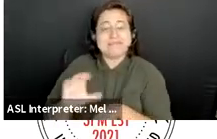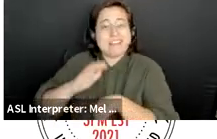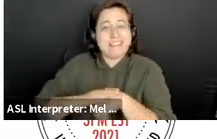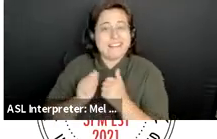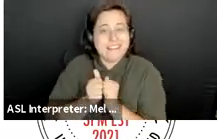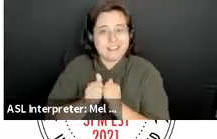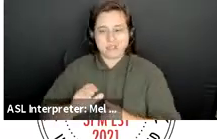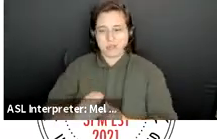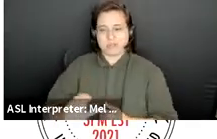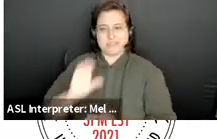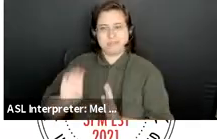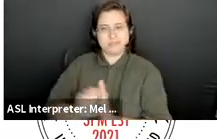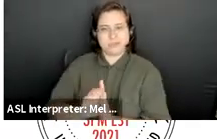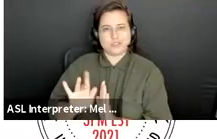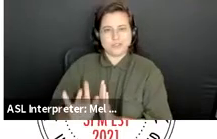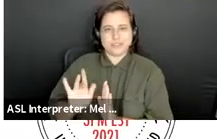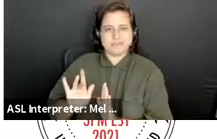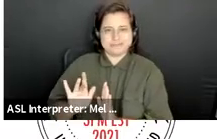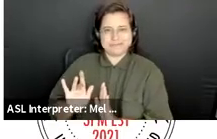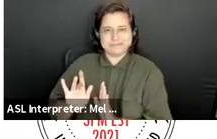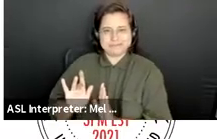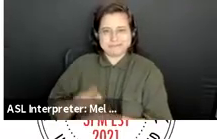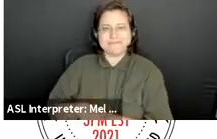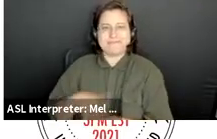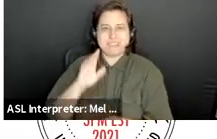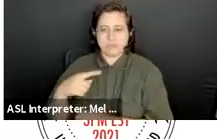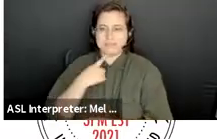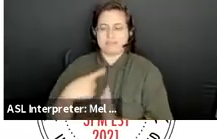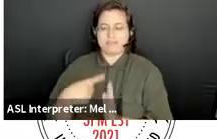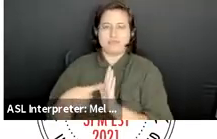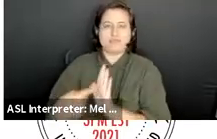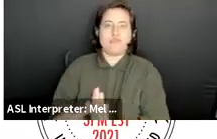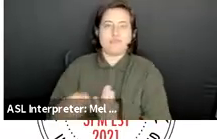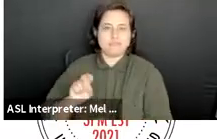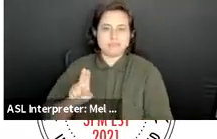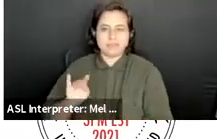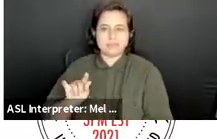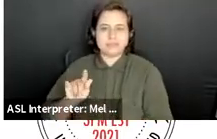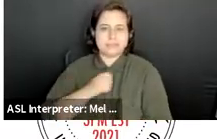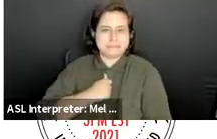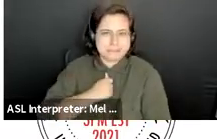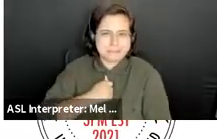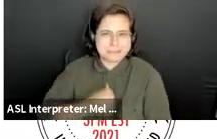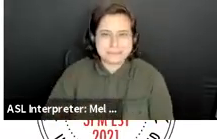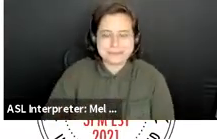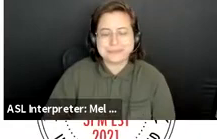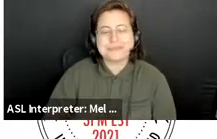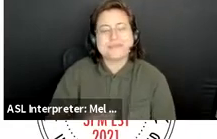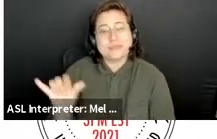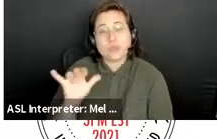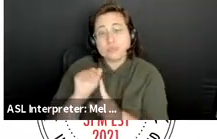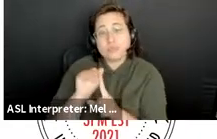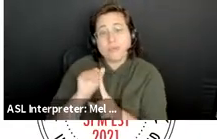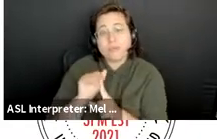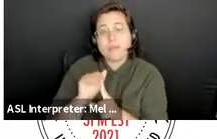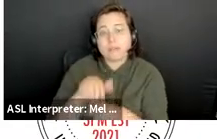caption icon on the bottom of your Zoom window and show subtitle. My apologies. Also, a reminder that the slide